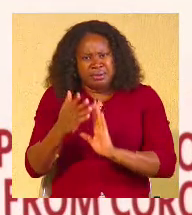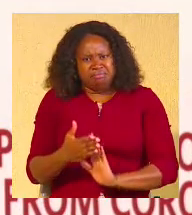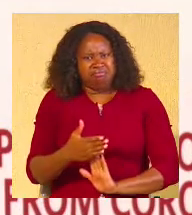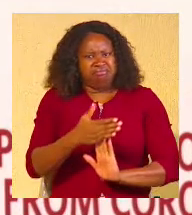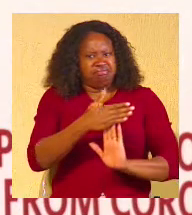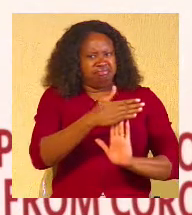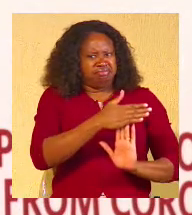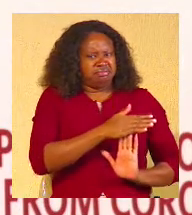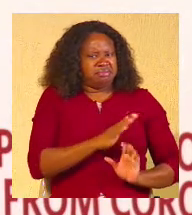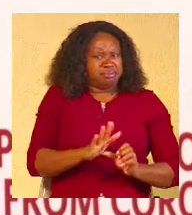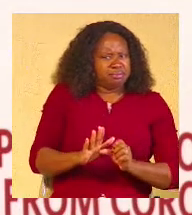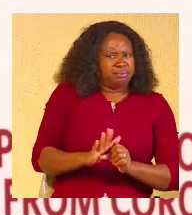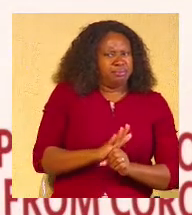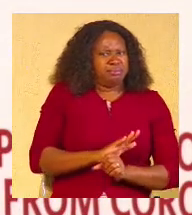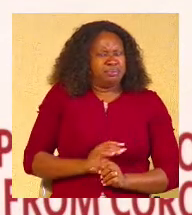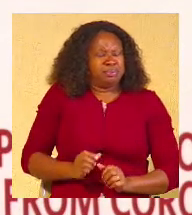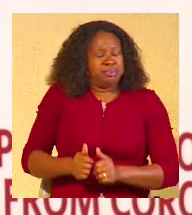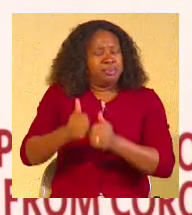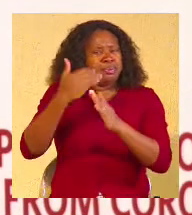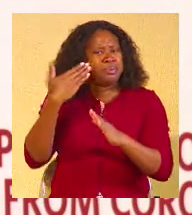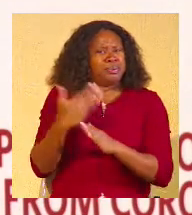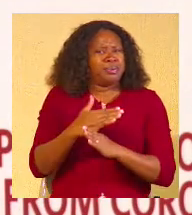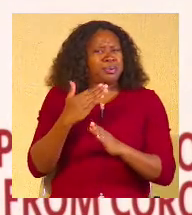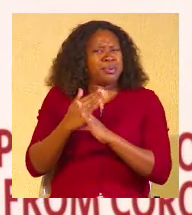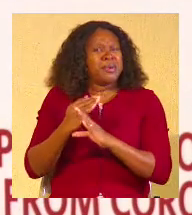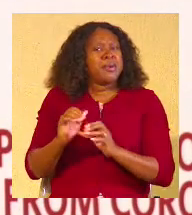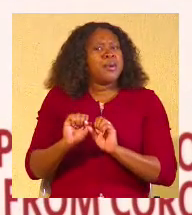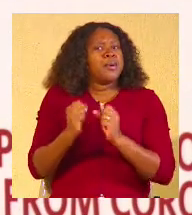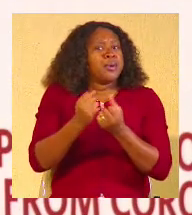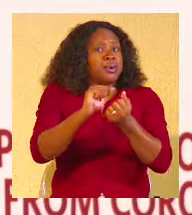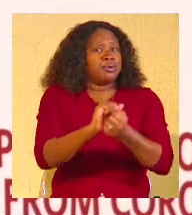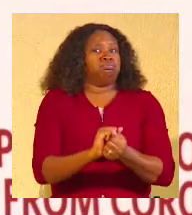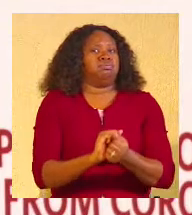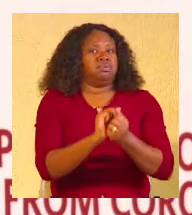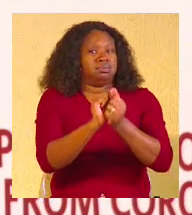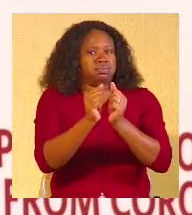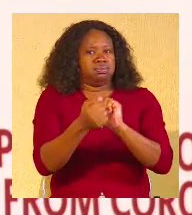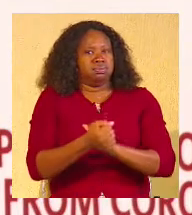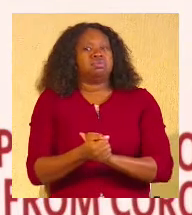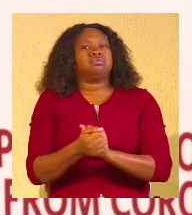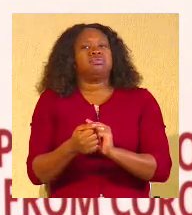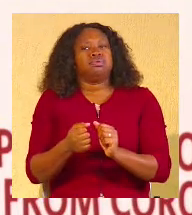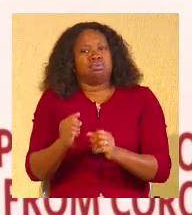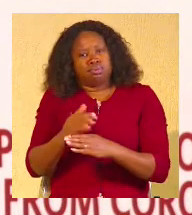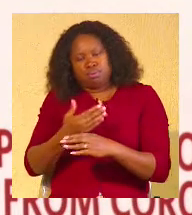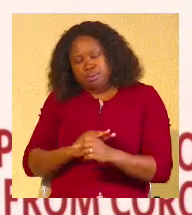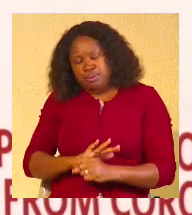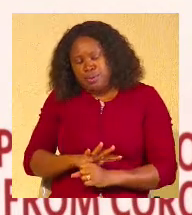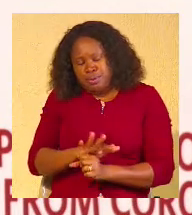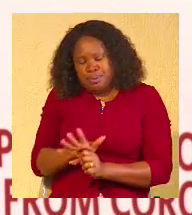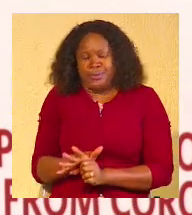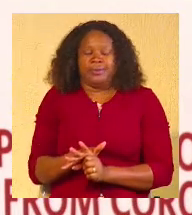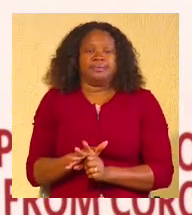and effectively act as agents of change in the context of COVID-19